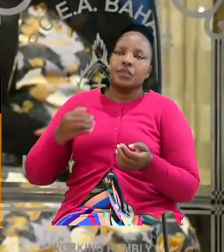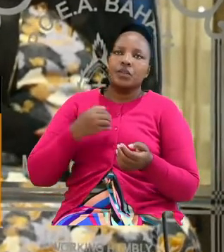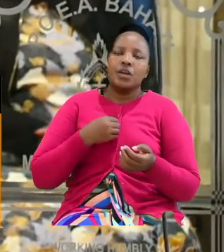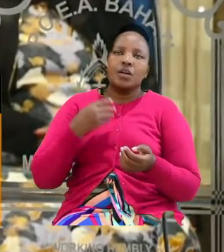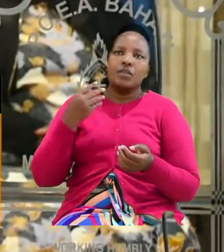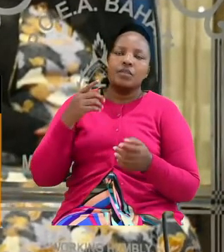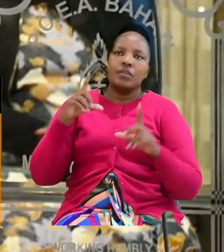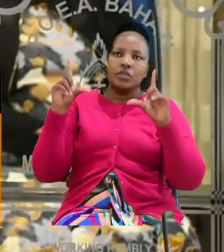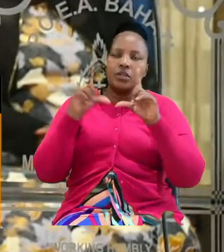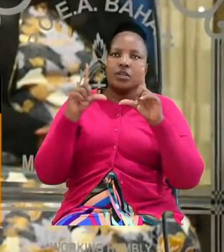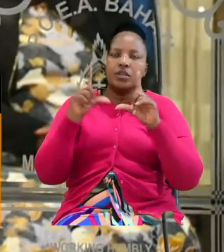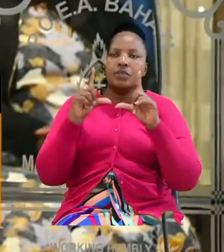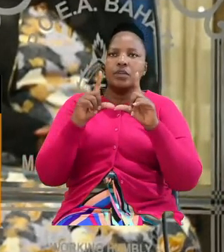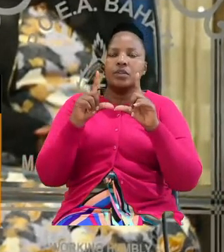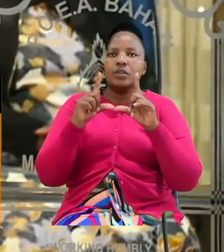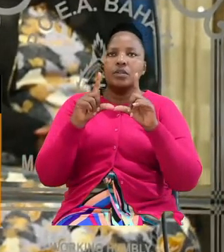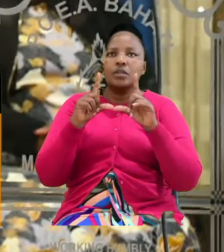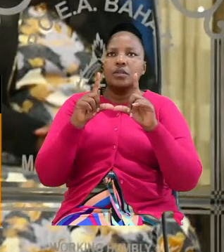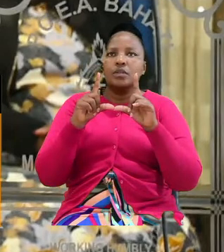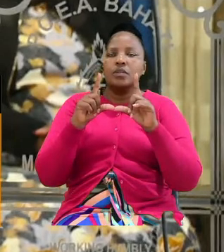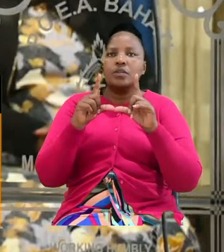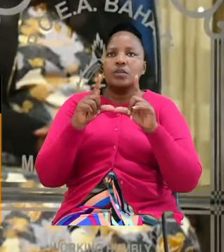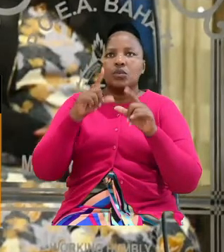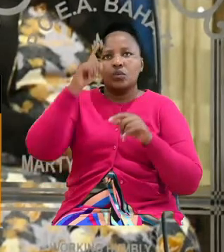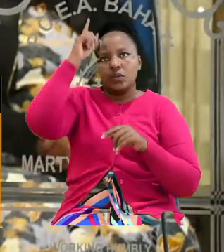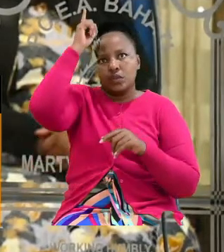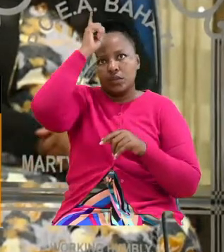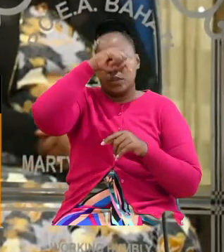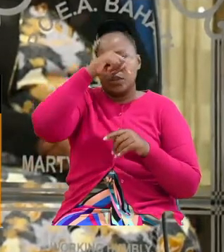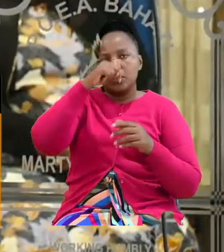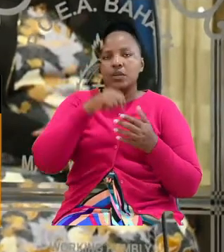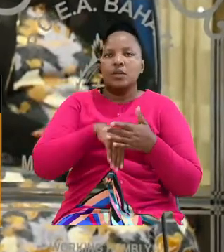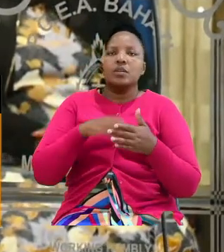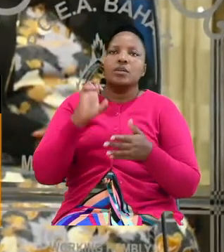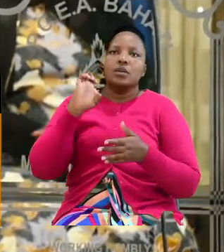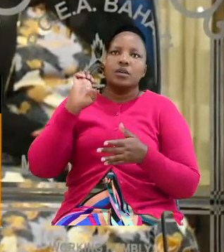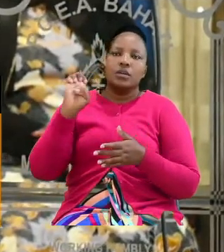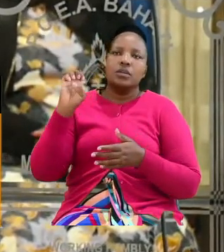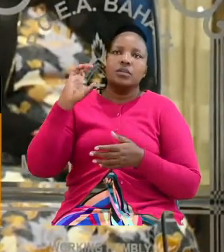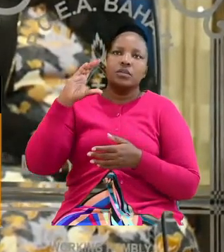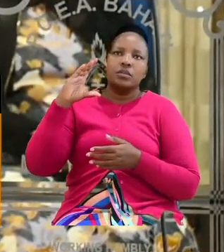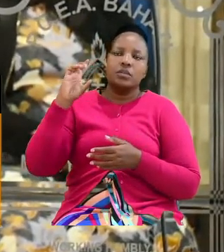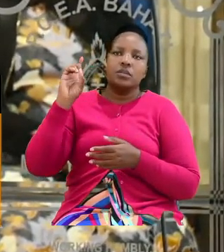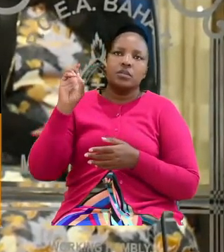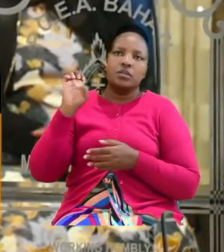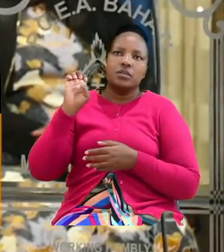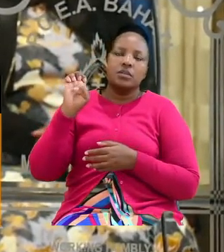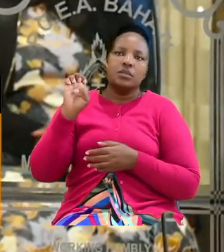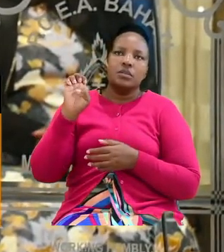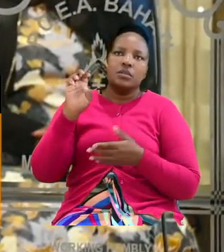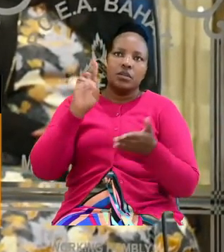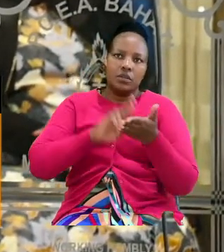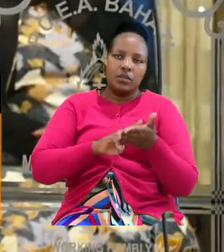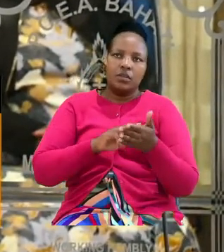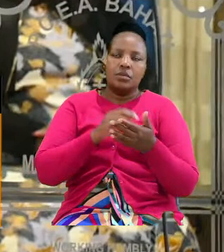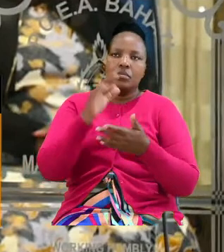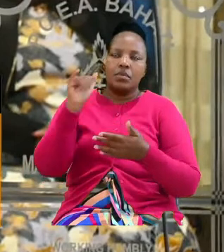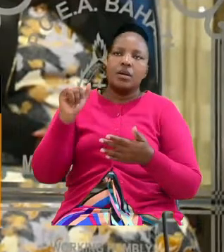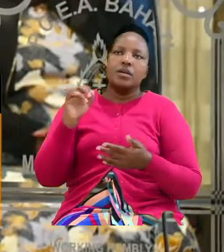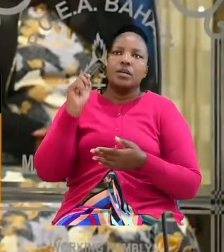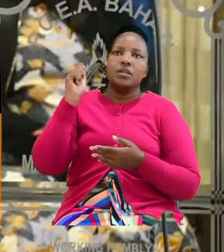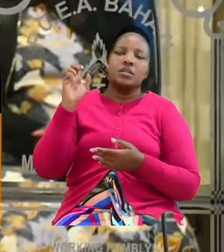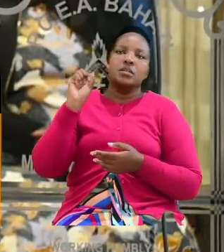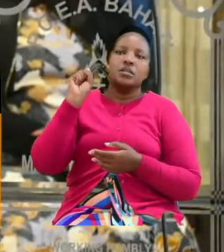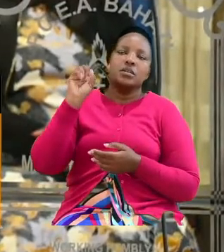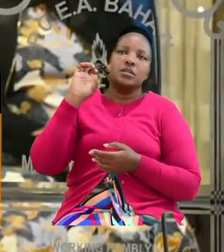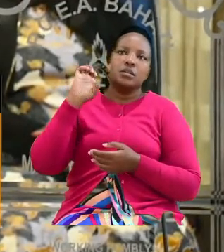certificate, diploma or degree in ECDE. Be registered by TSC. Must